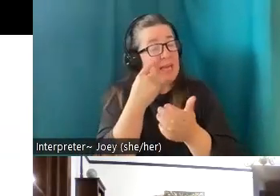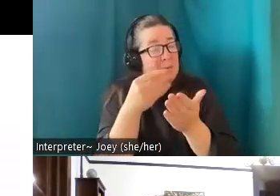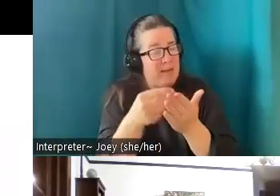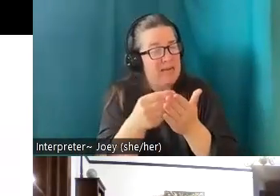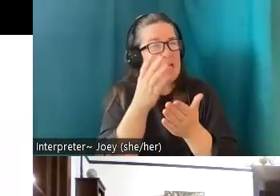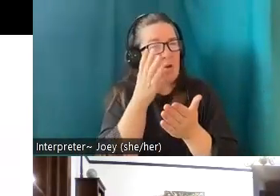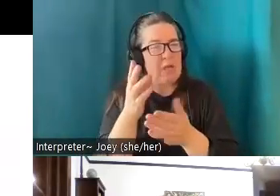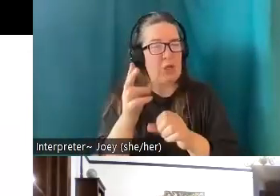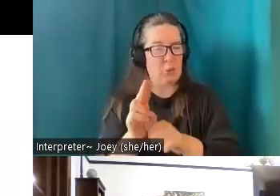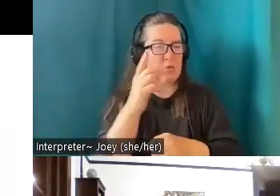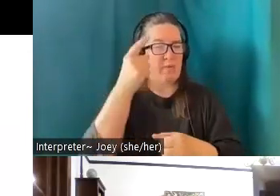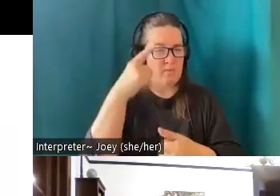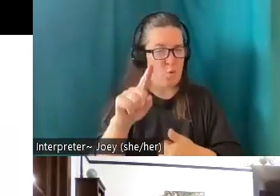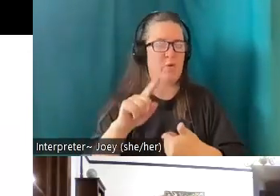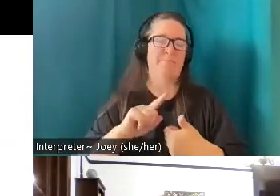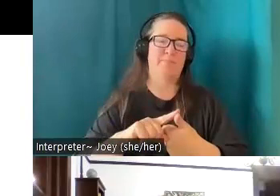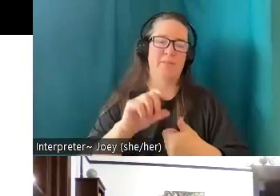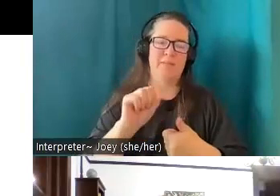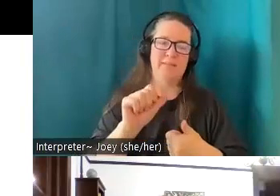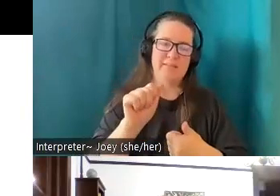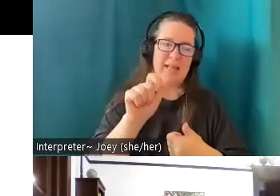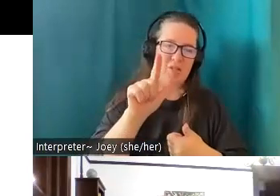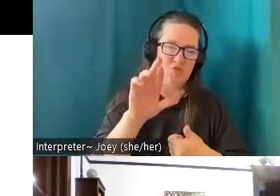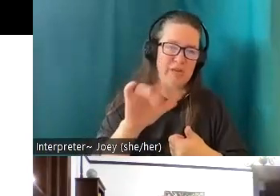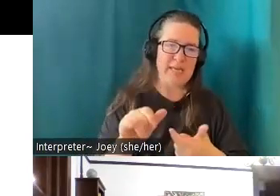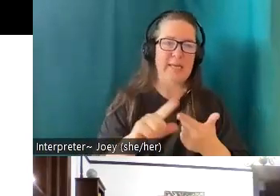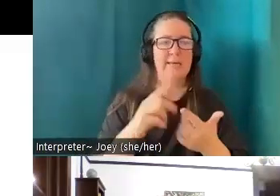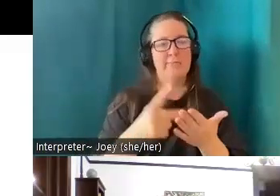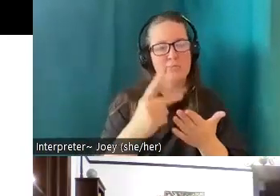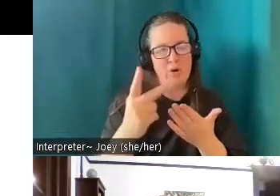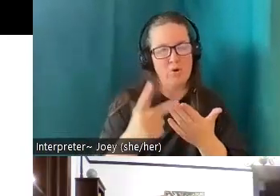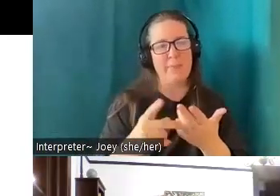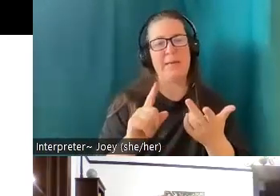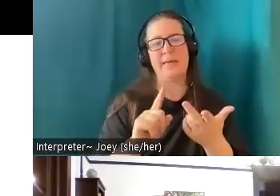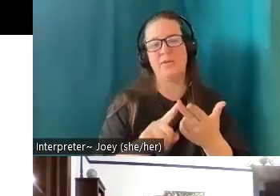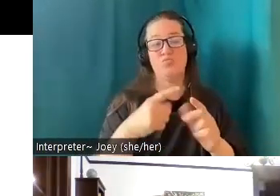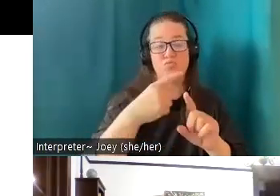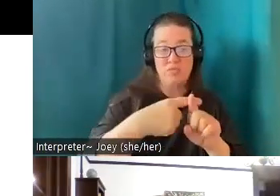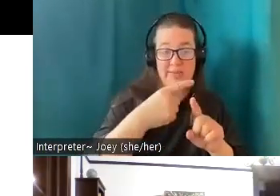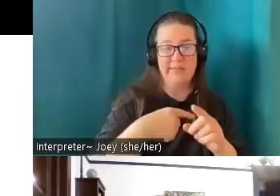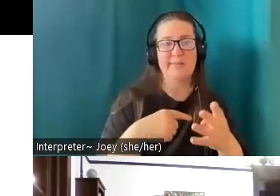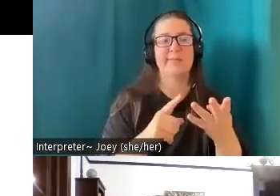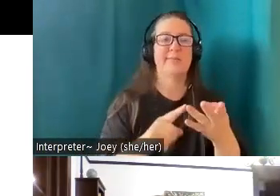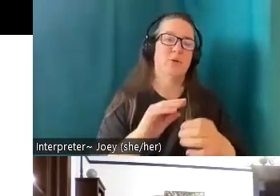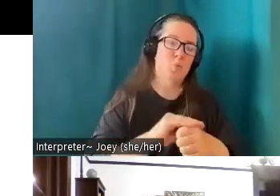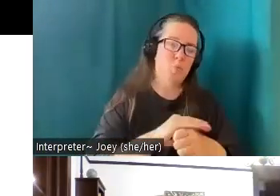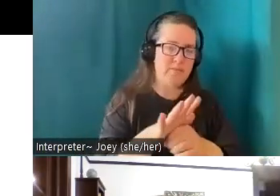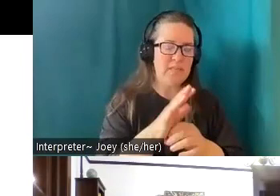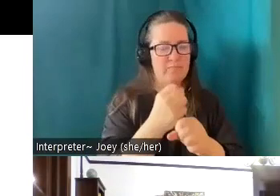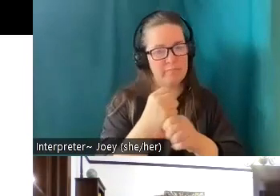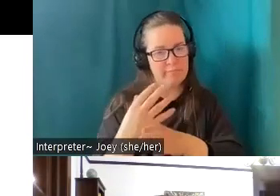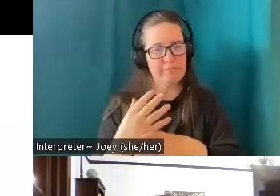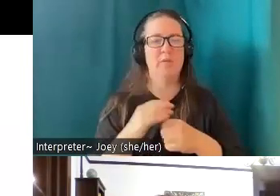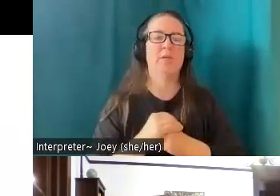labor, programming, rents, mortgage, facility upgrades, personal protective equipment and COVID preparedness, communications marketing,